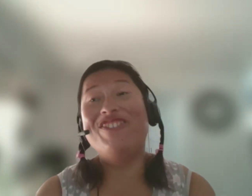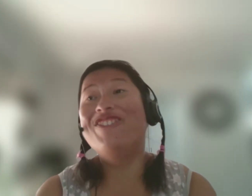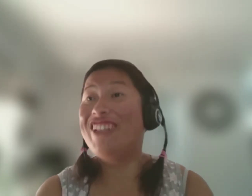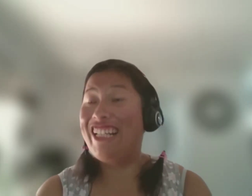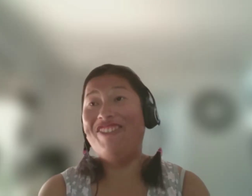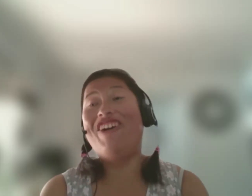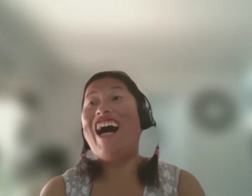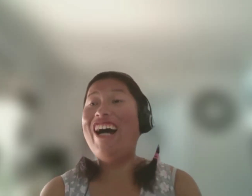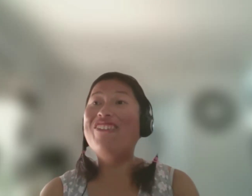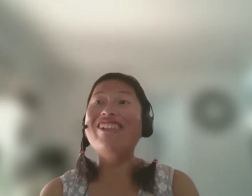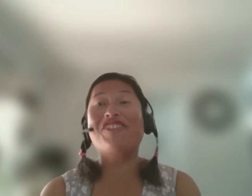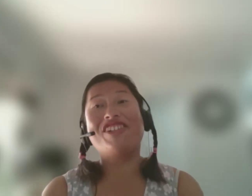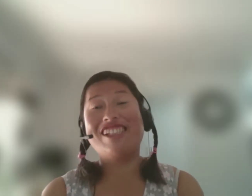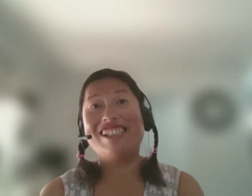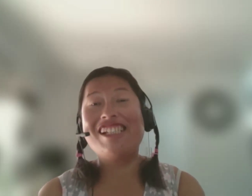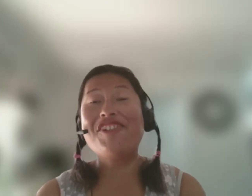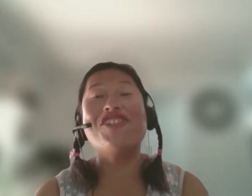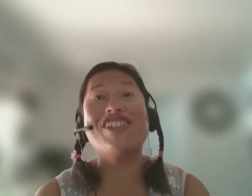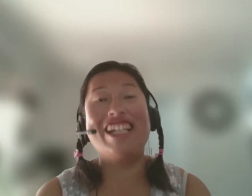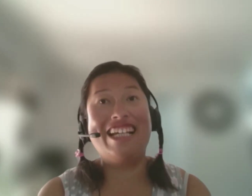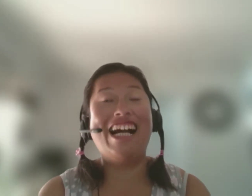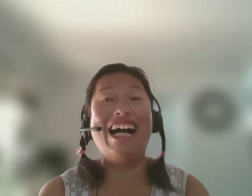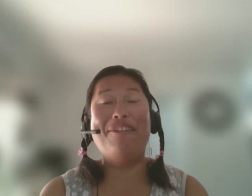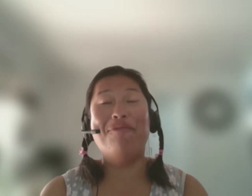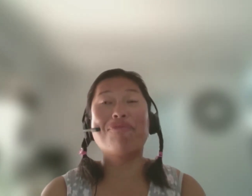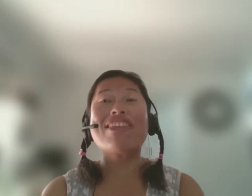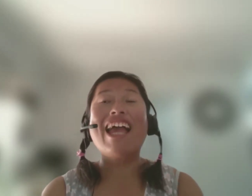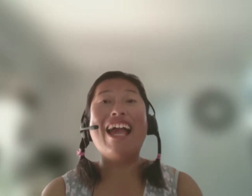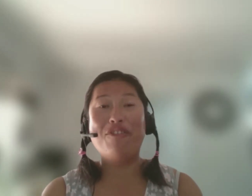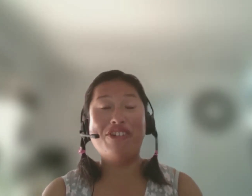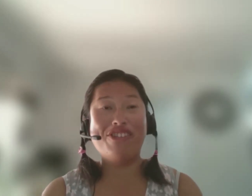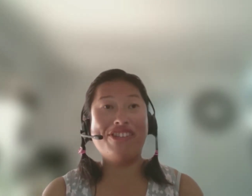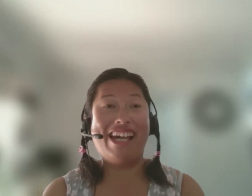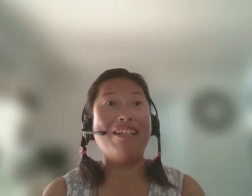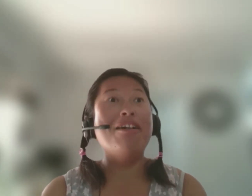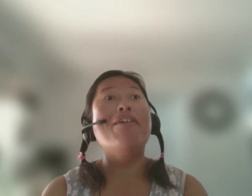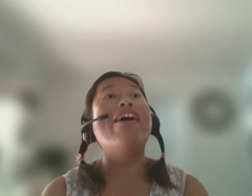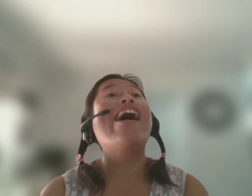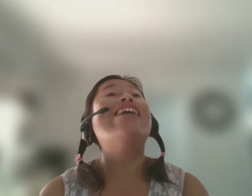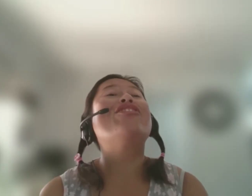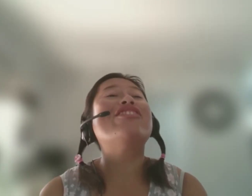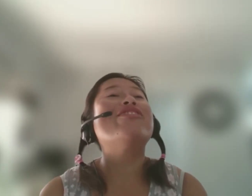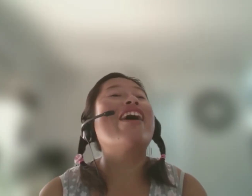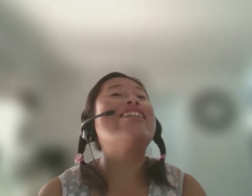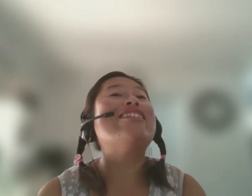I, well, I want to say, everyone to get